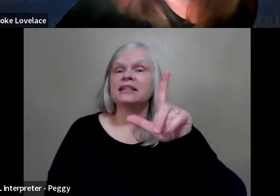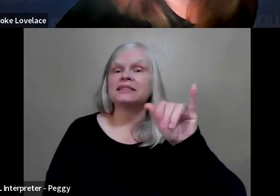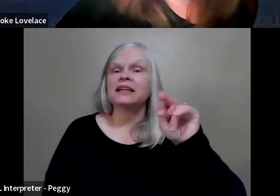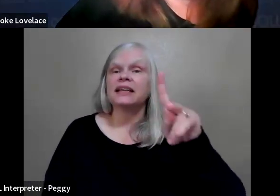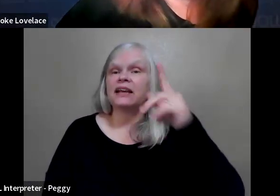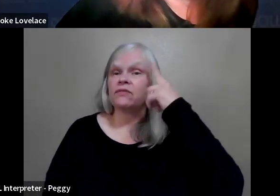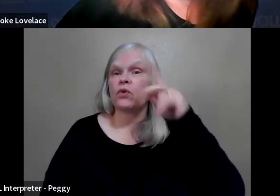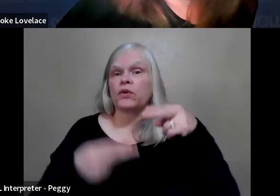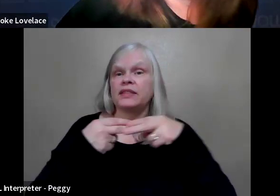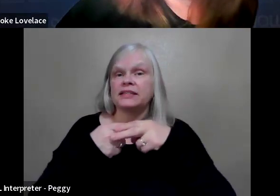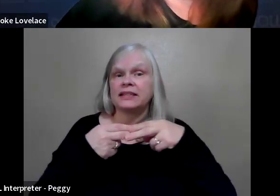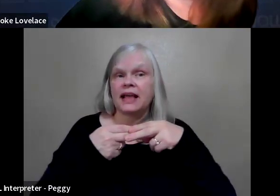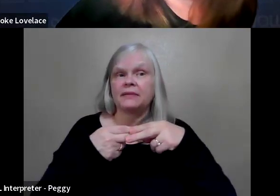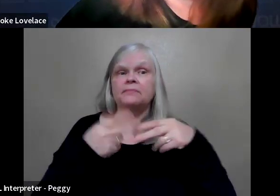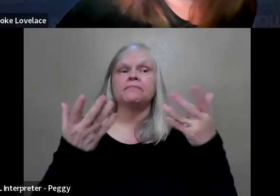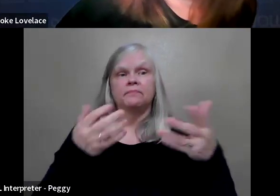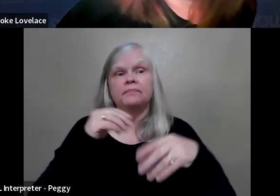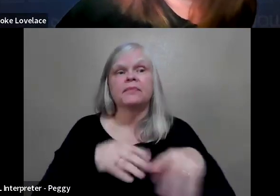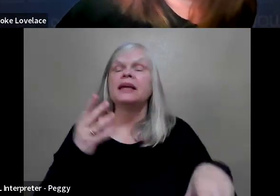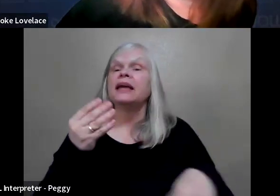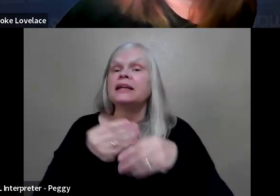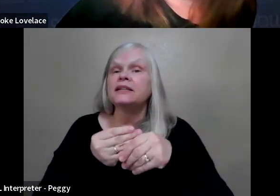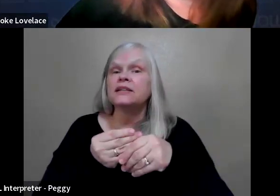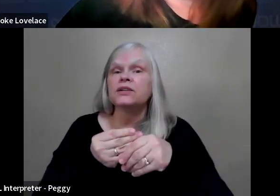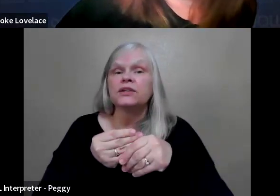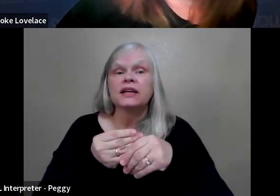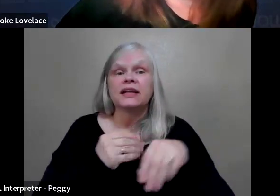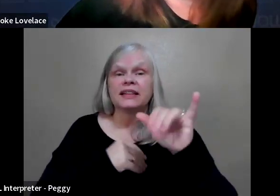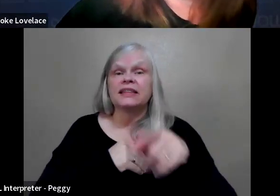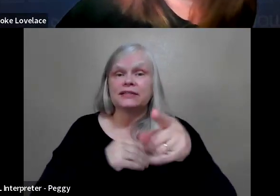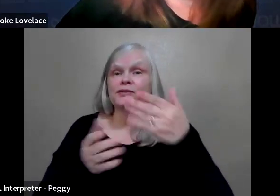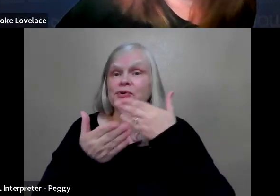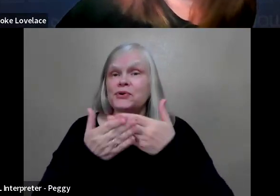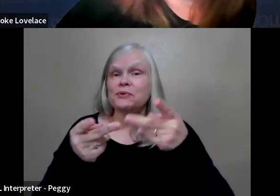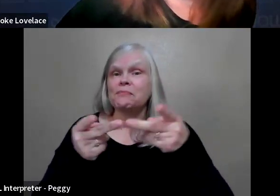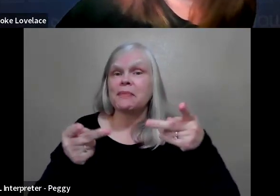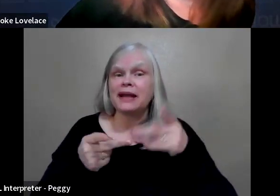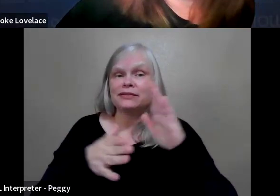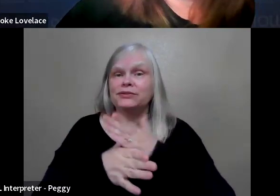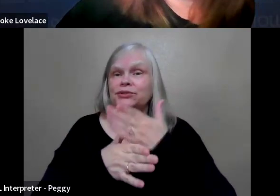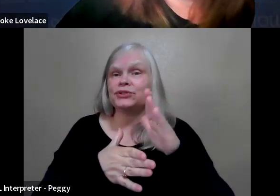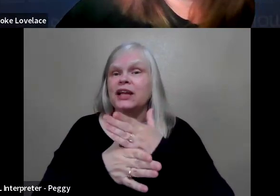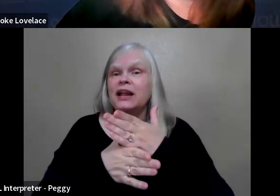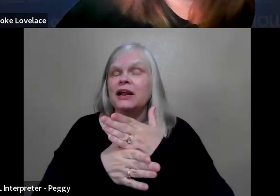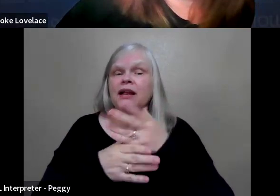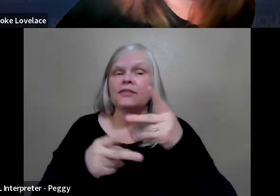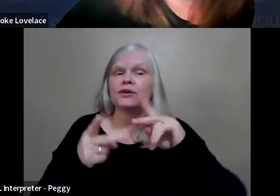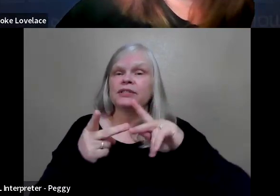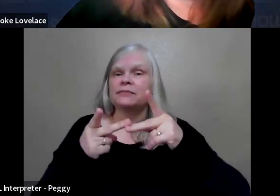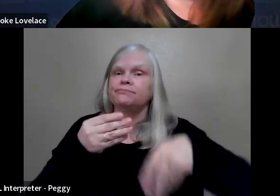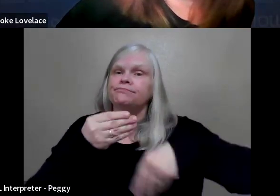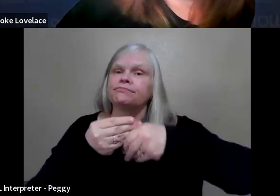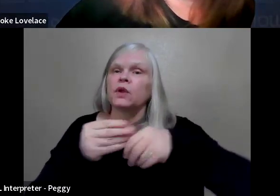slides. And then, in addition, this is a good place also to share, there is a supplemental guide